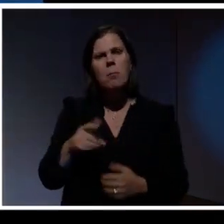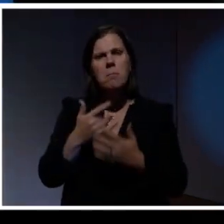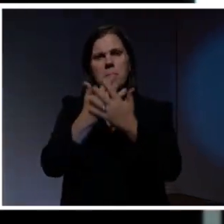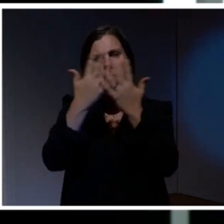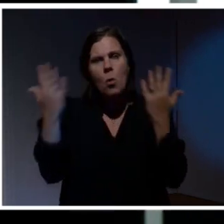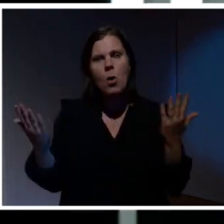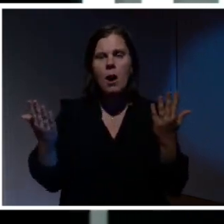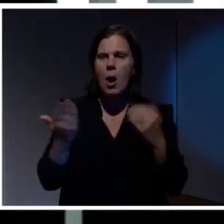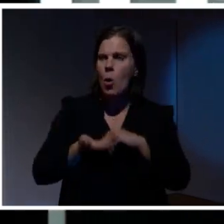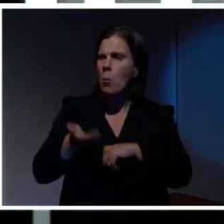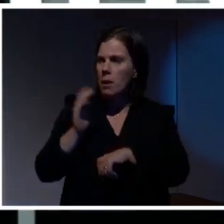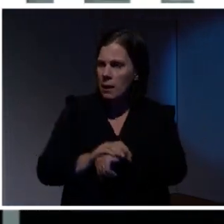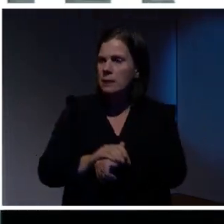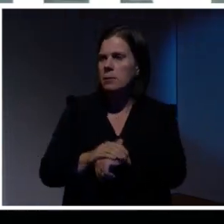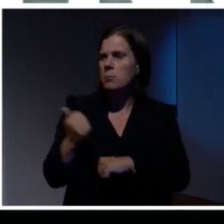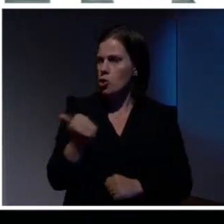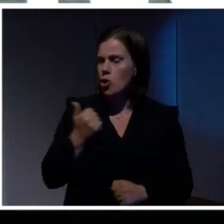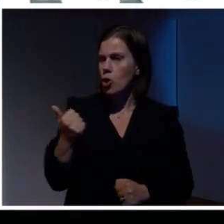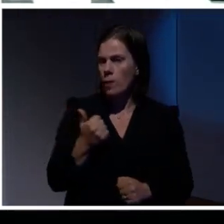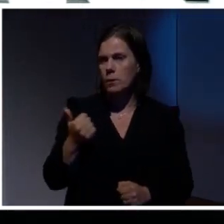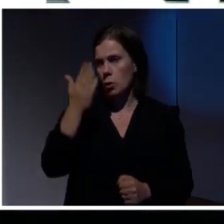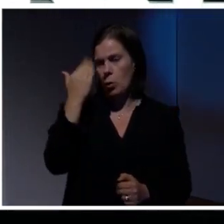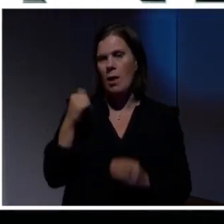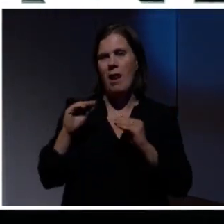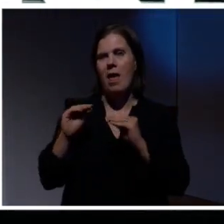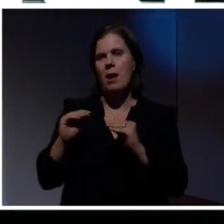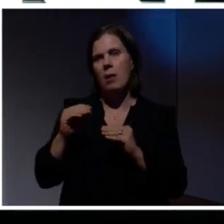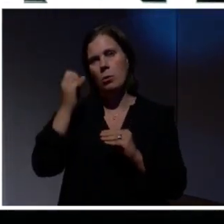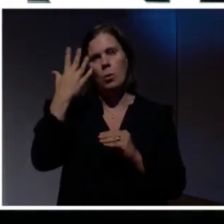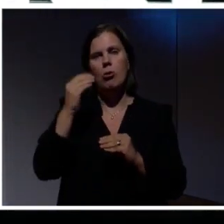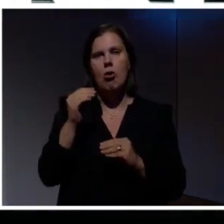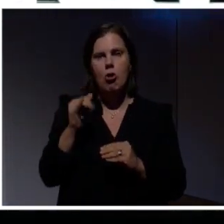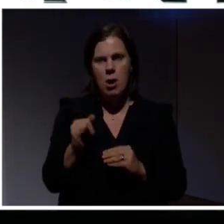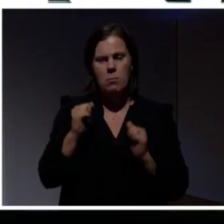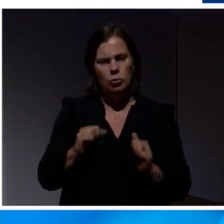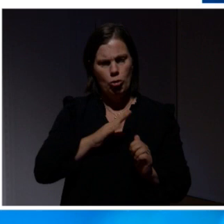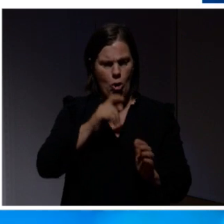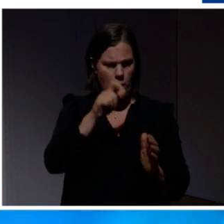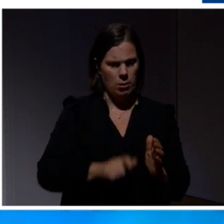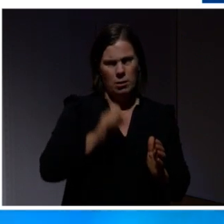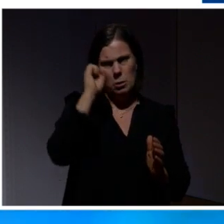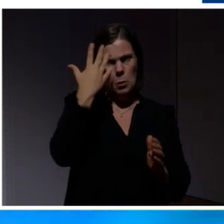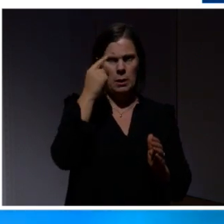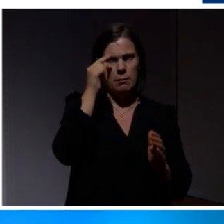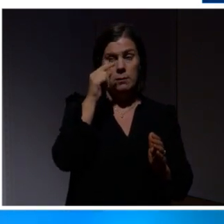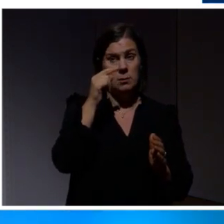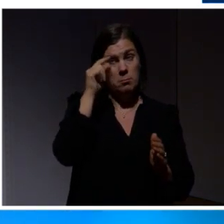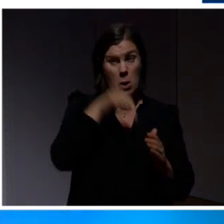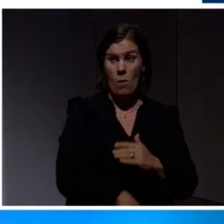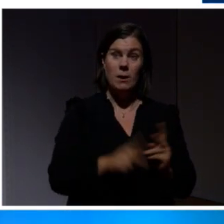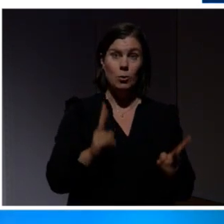different competences that are needed to do good AI. You need people with deeply specific talent, like